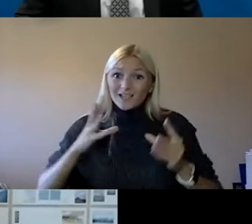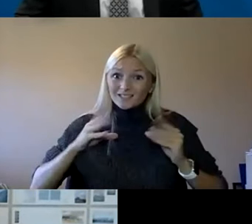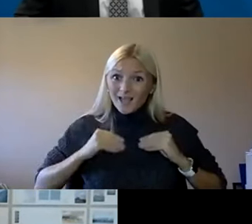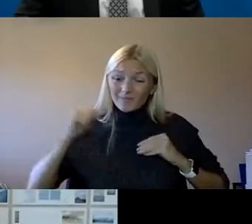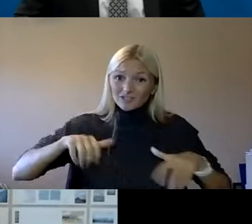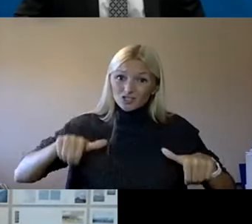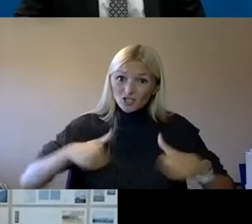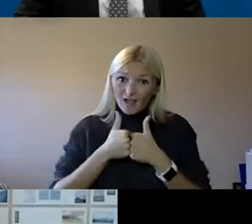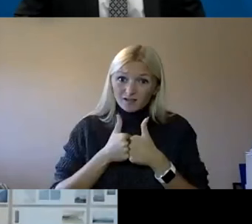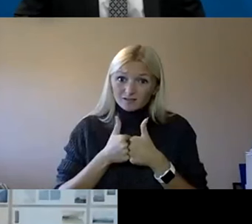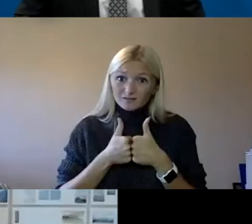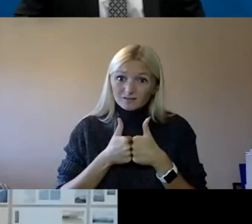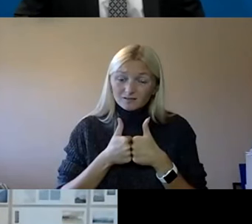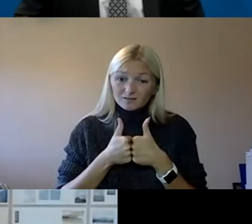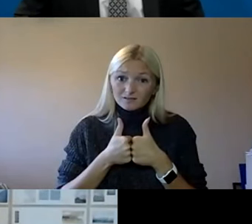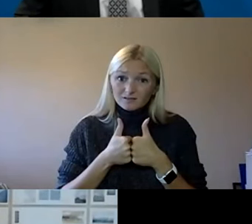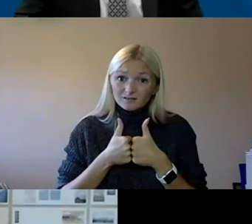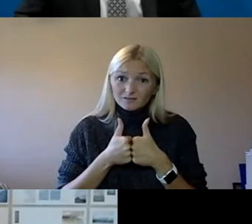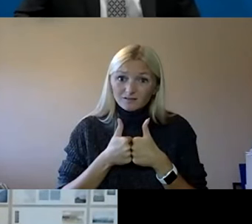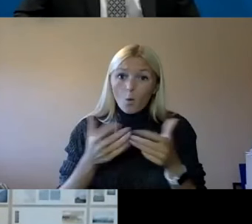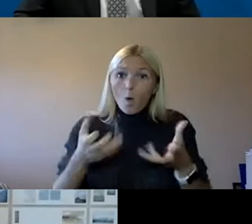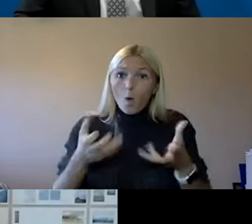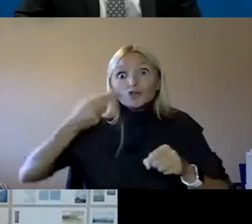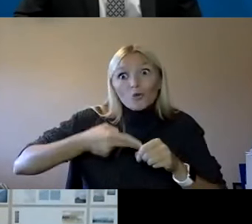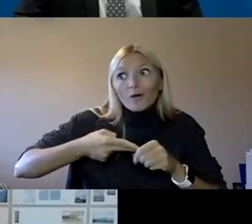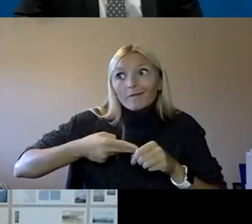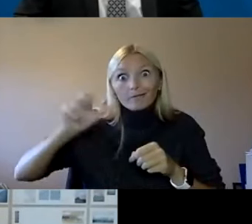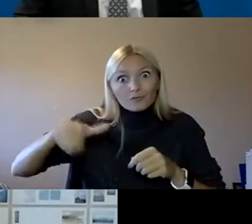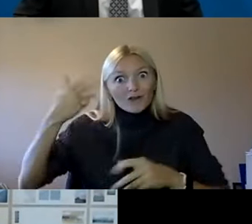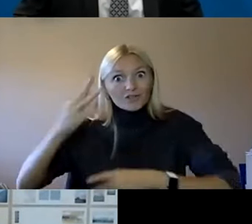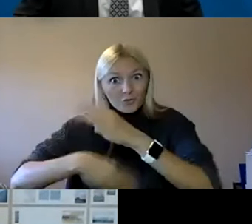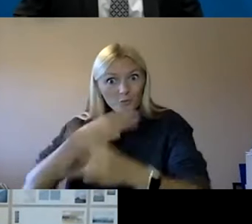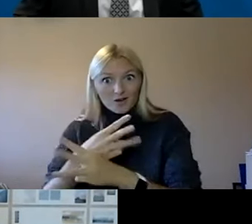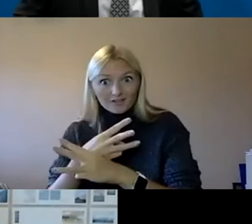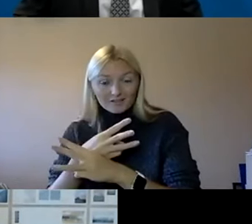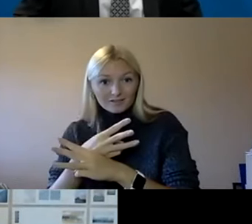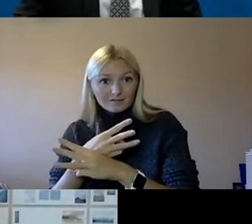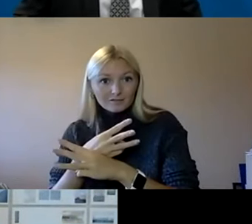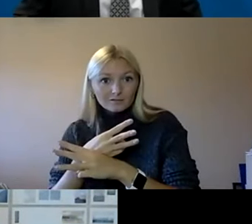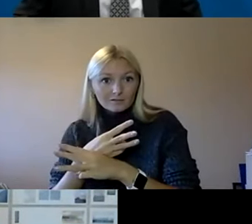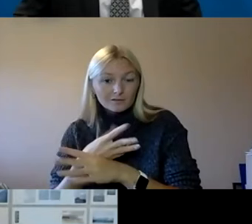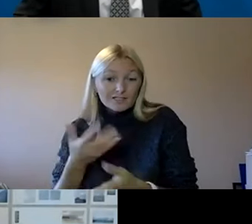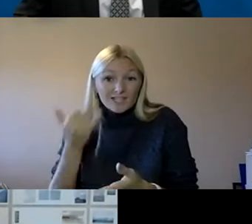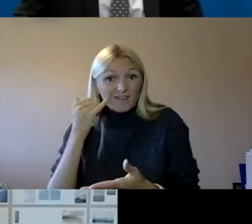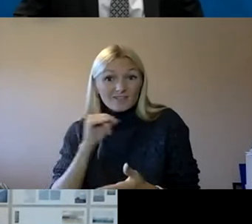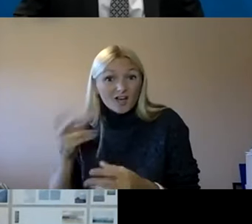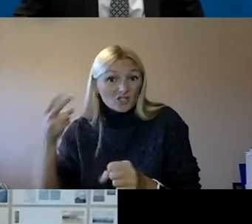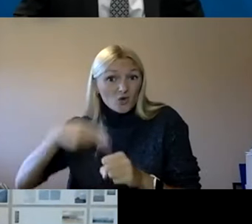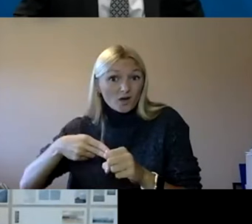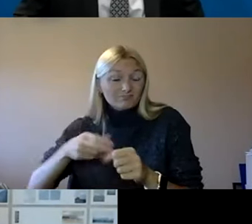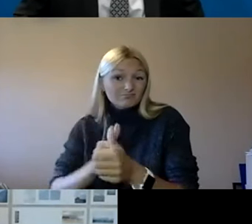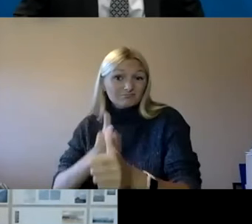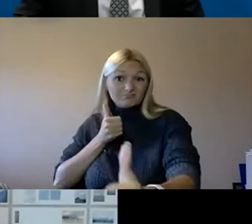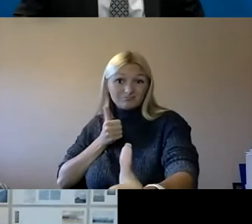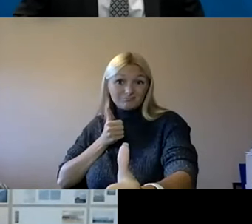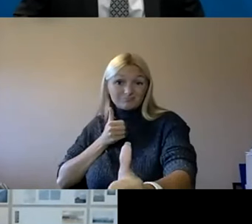and decide to join with the rest of the world. Because otherwise they're just going to get left behind. That's it, you know? Yeah,